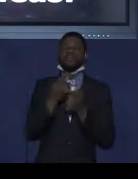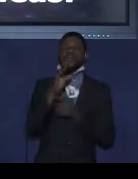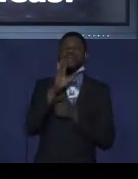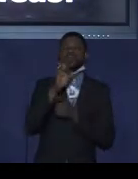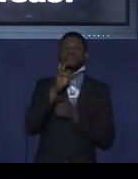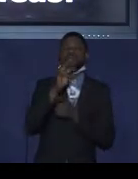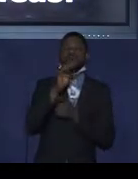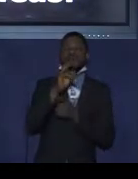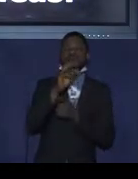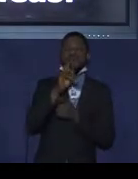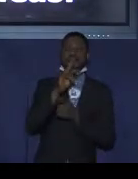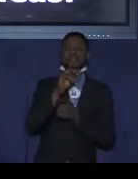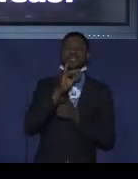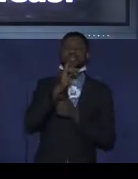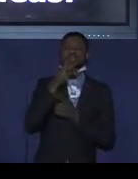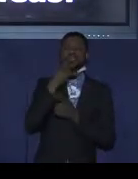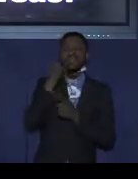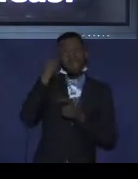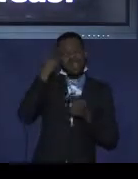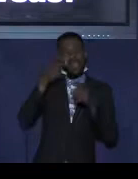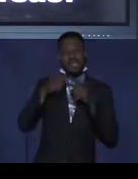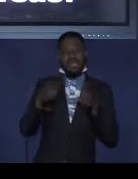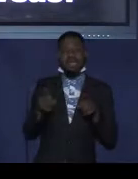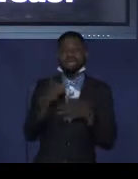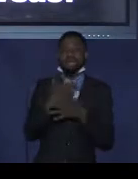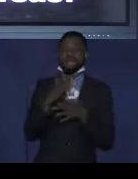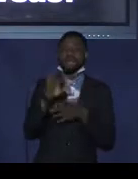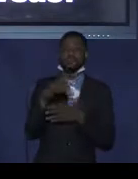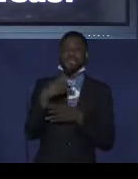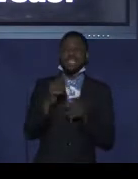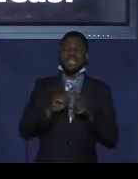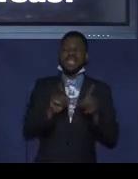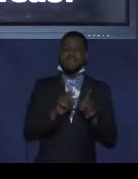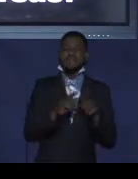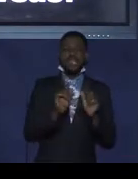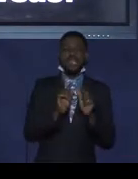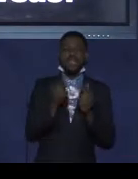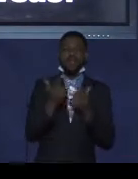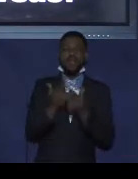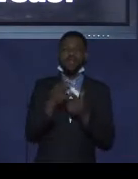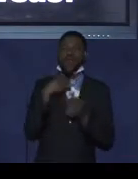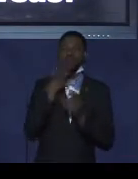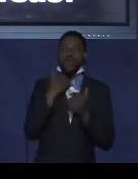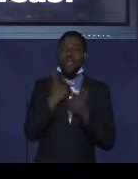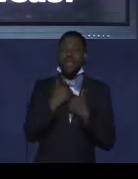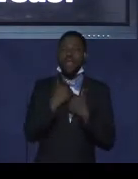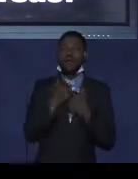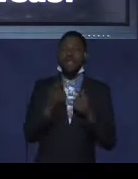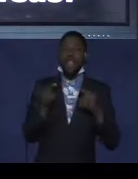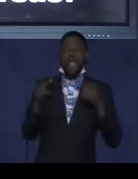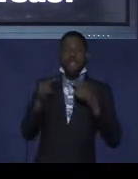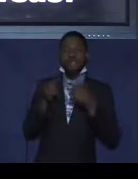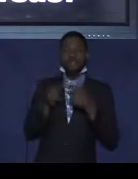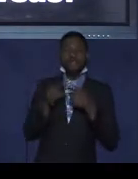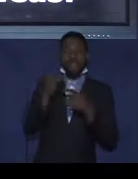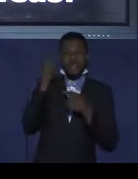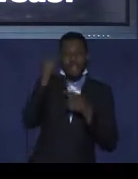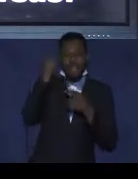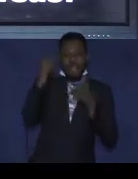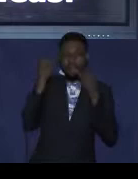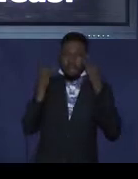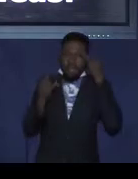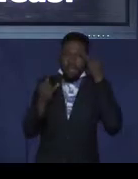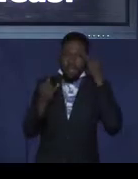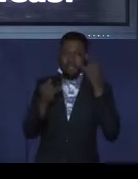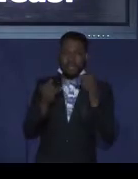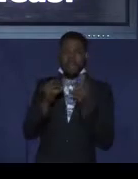group conflict is the disagreement between different groups who have opposing ideas.